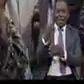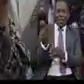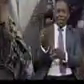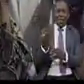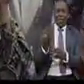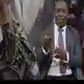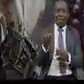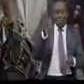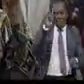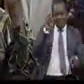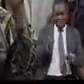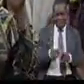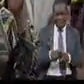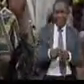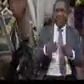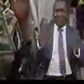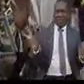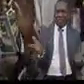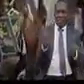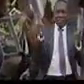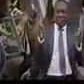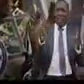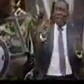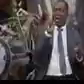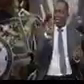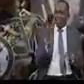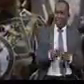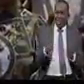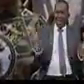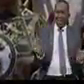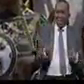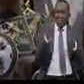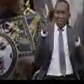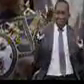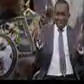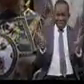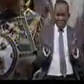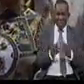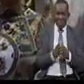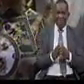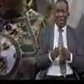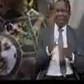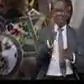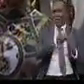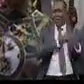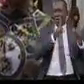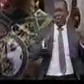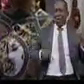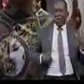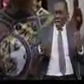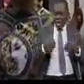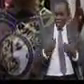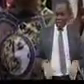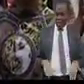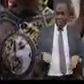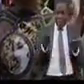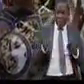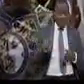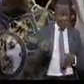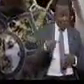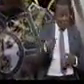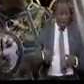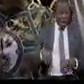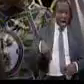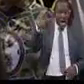Sister Victoria. The Lord has lifted you up. Father, in